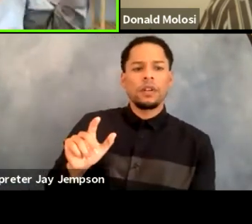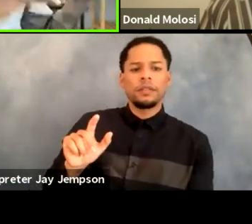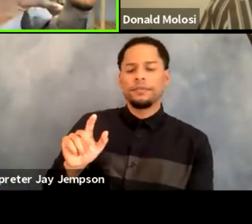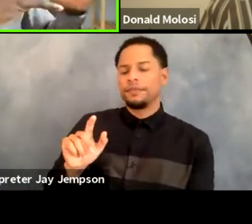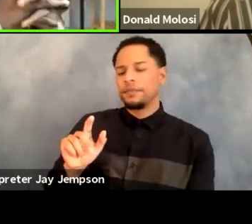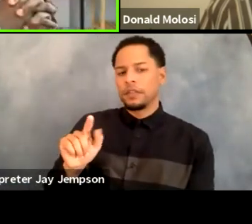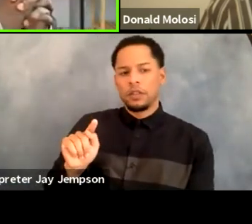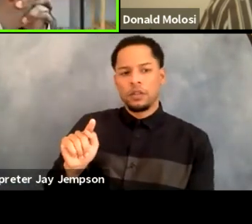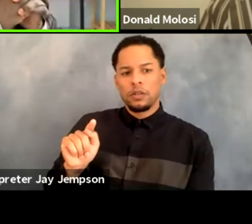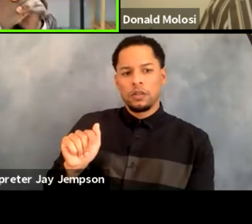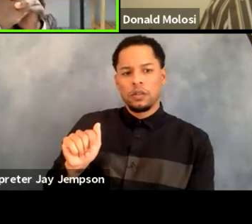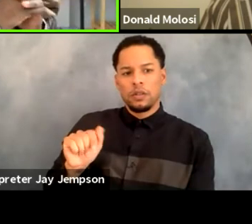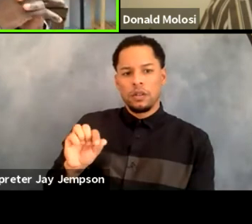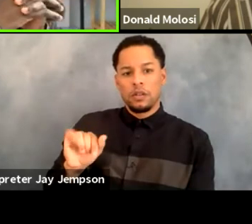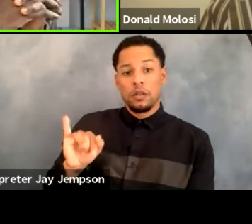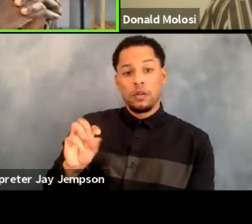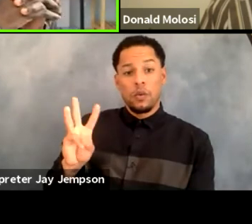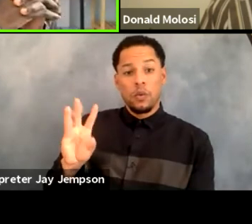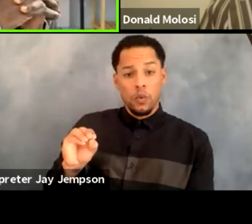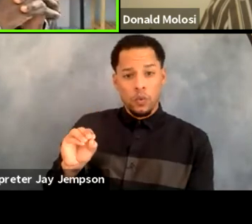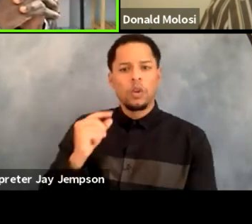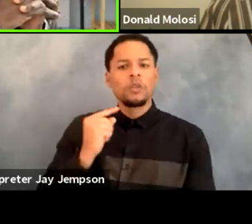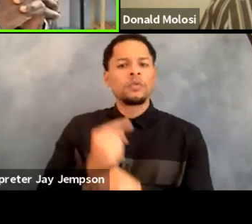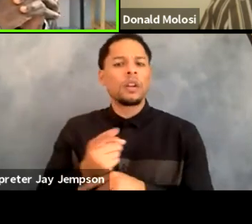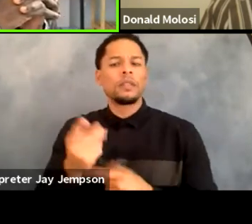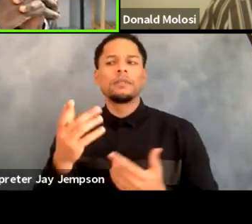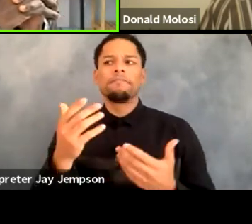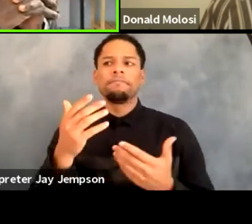a different perspective, and thank you for that.